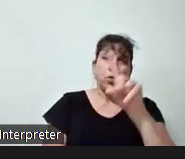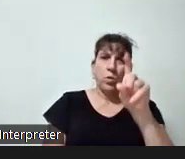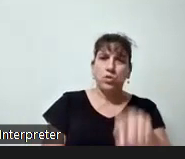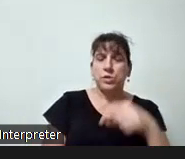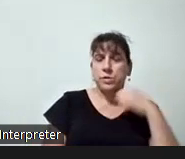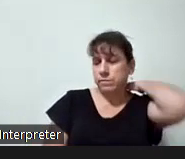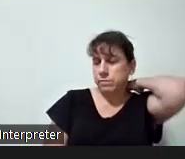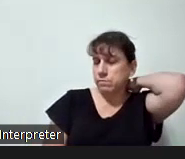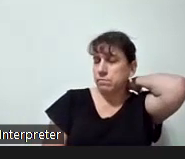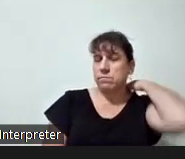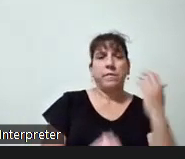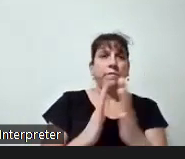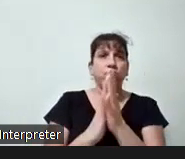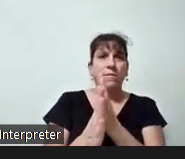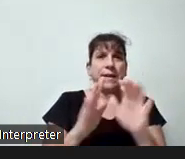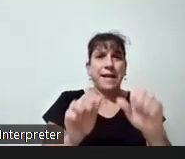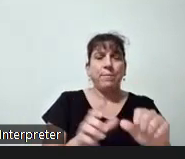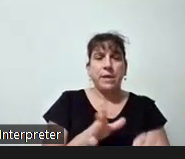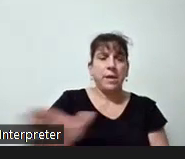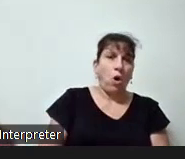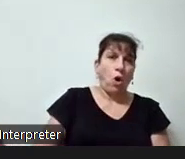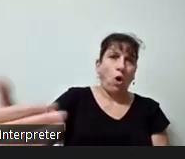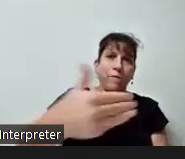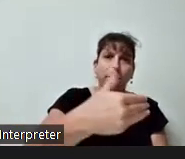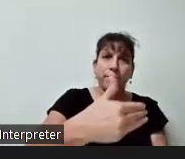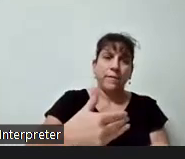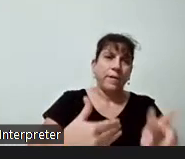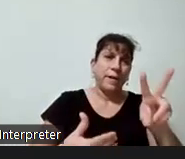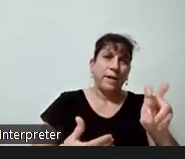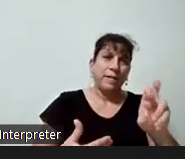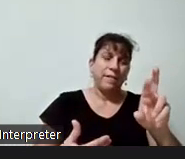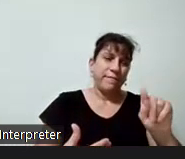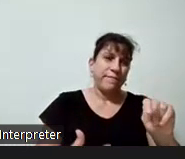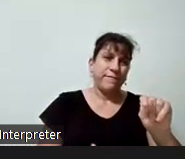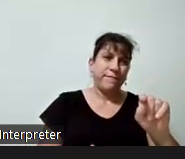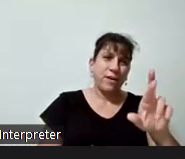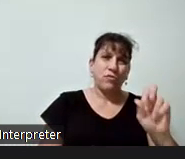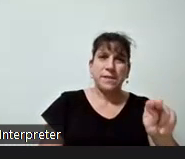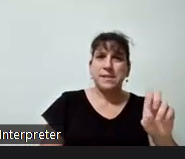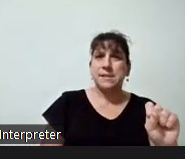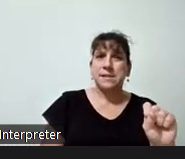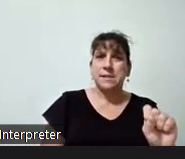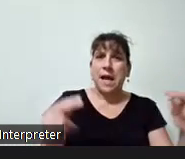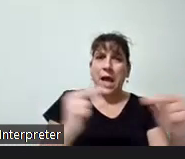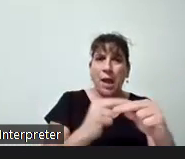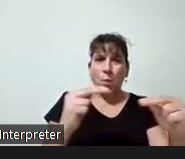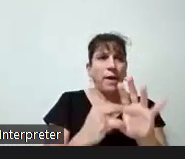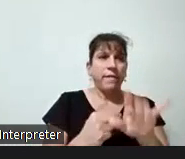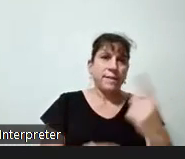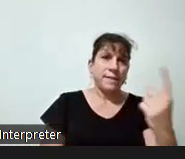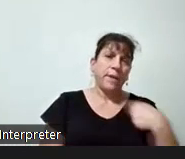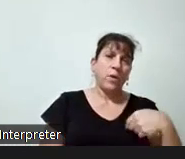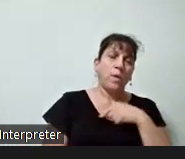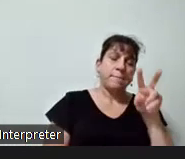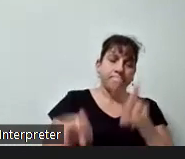the question was whether traffic could be brought off of Veterans Highway, and that's something that we looked at,